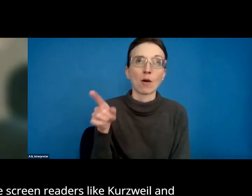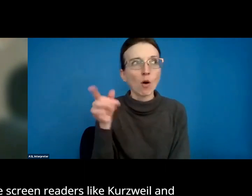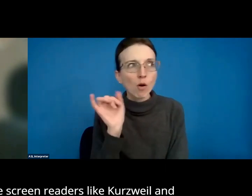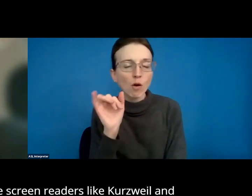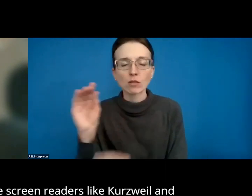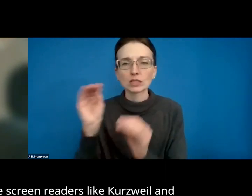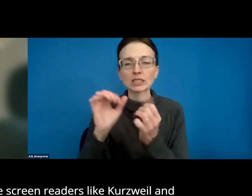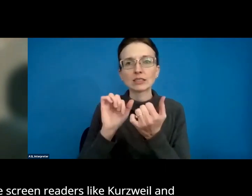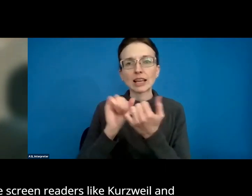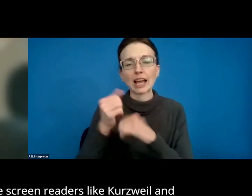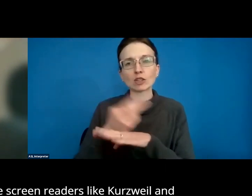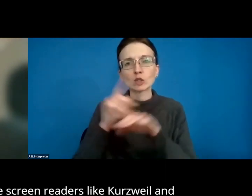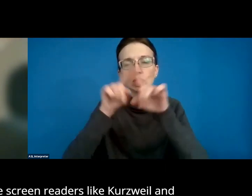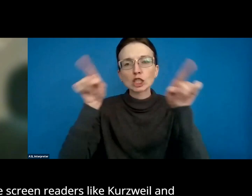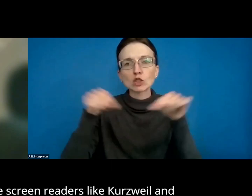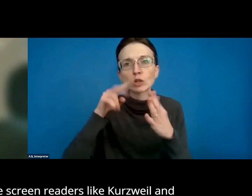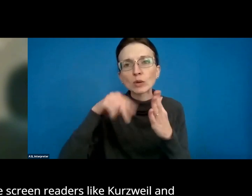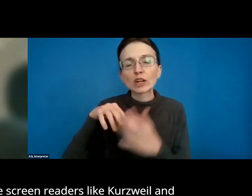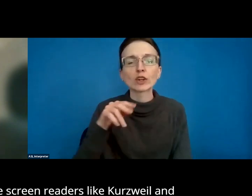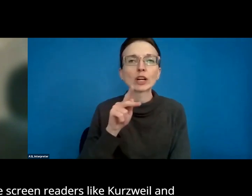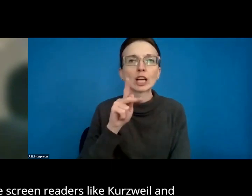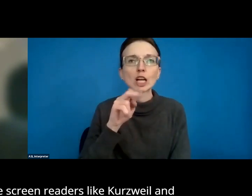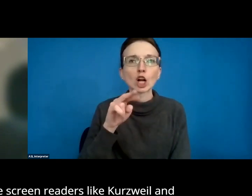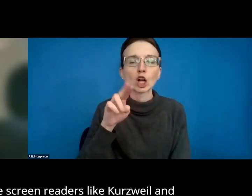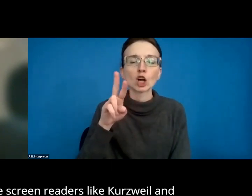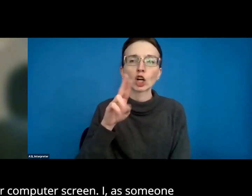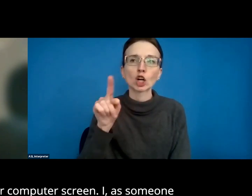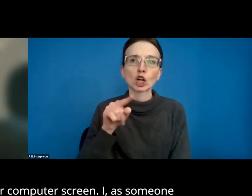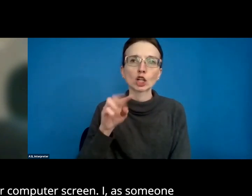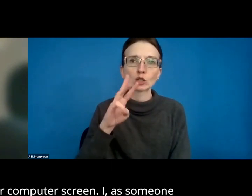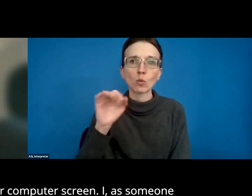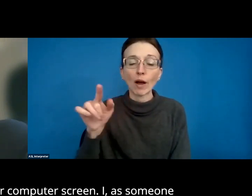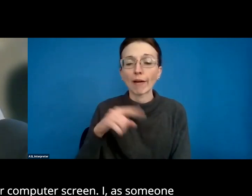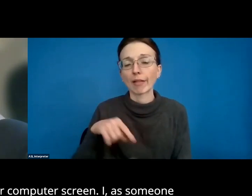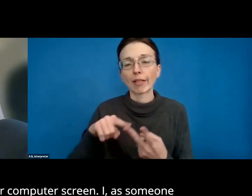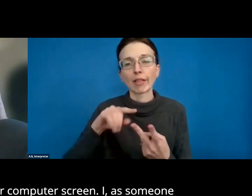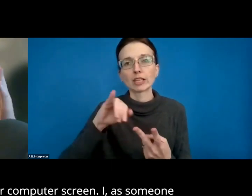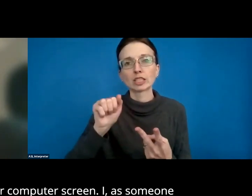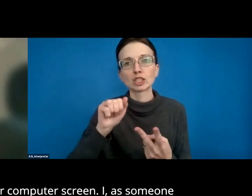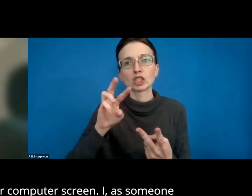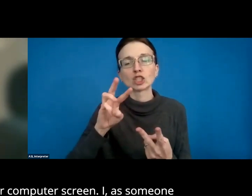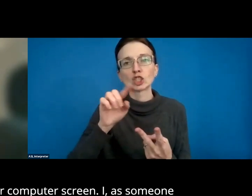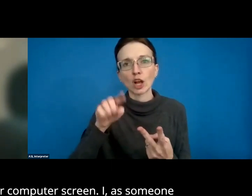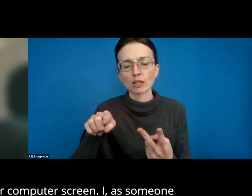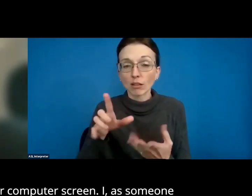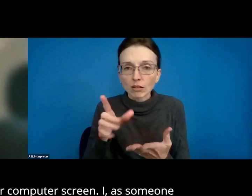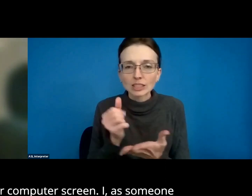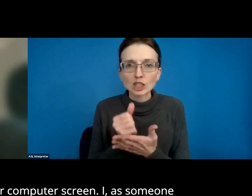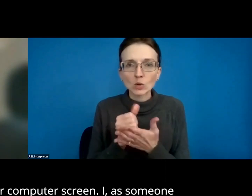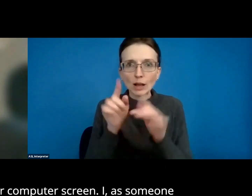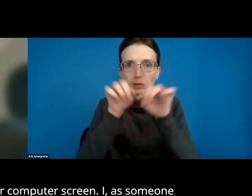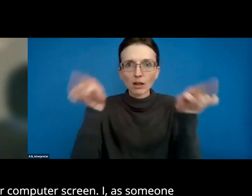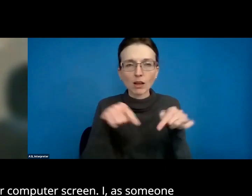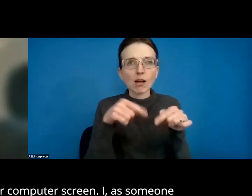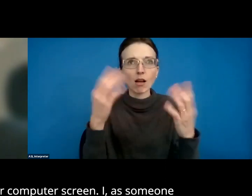readers like Kurzweil and JAWS, which are screen readers that help you read your computer screen.